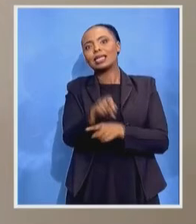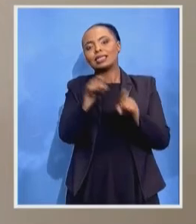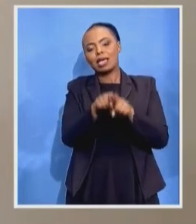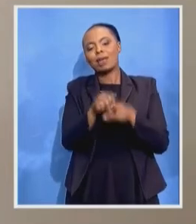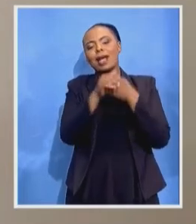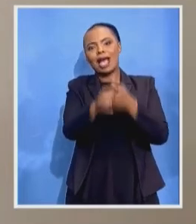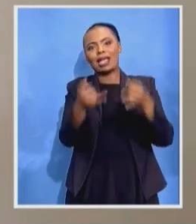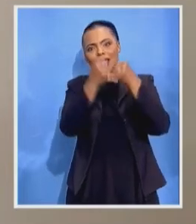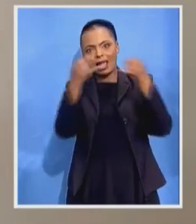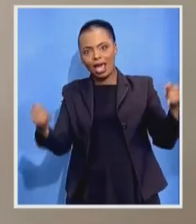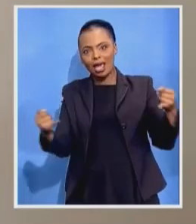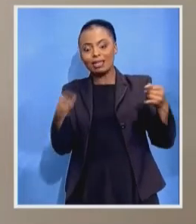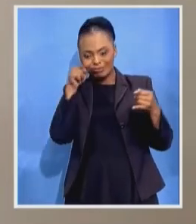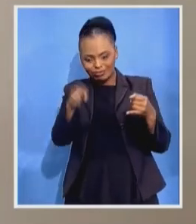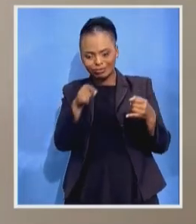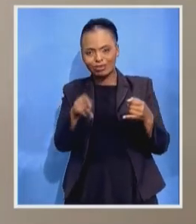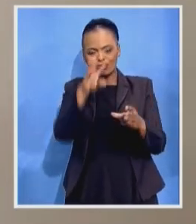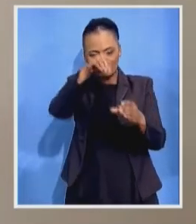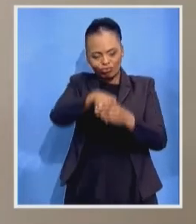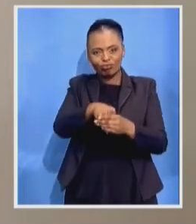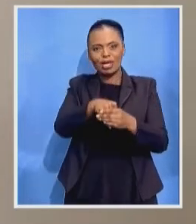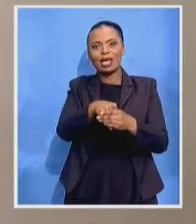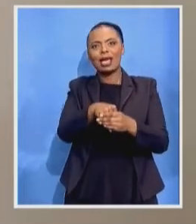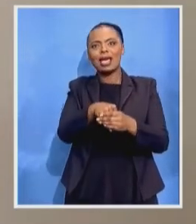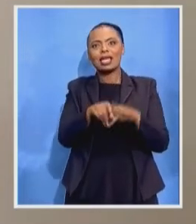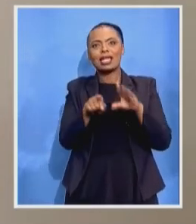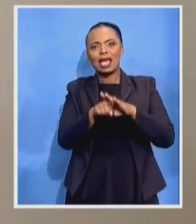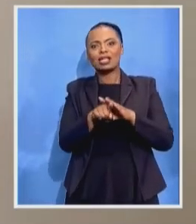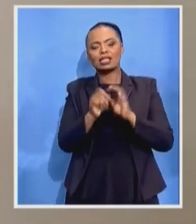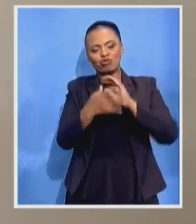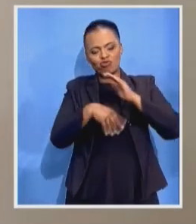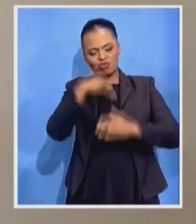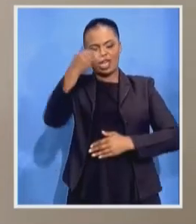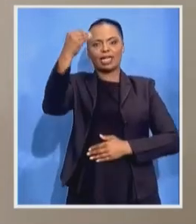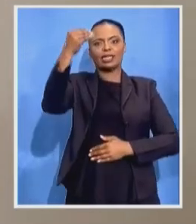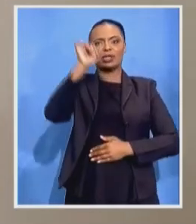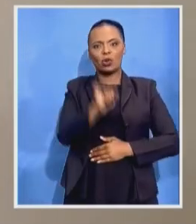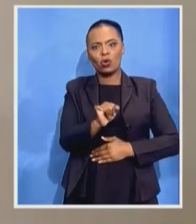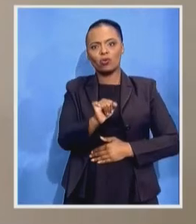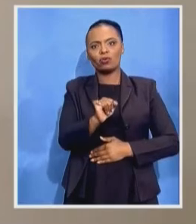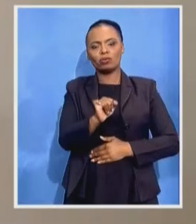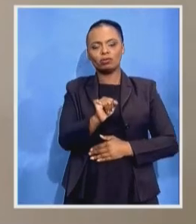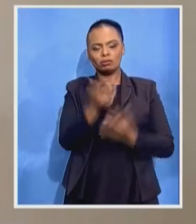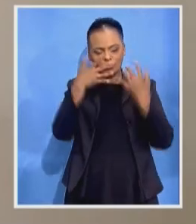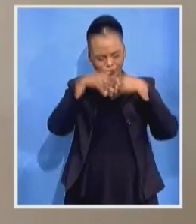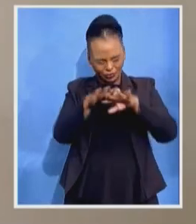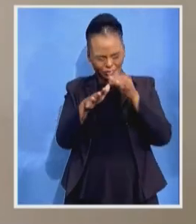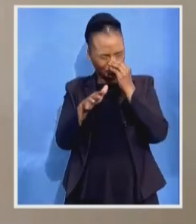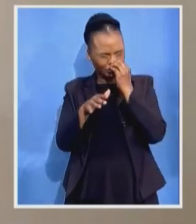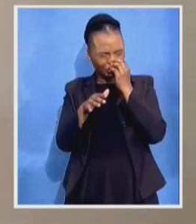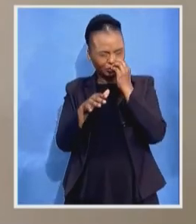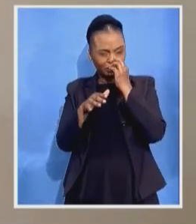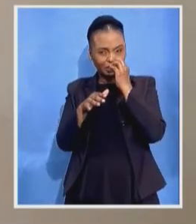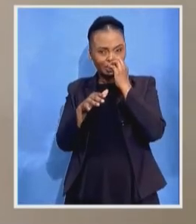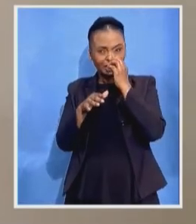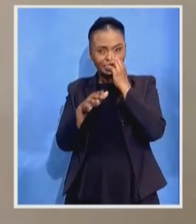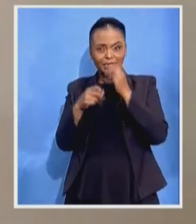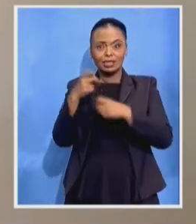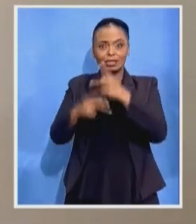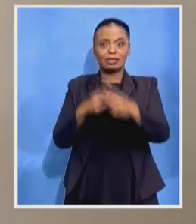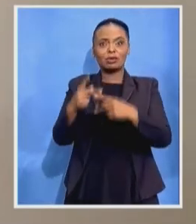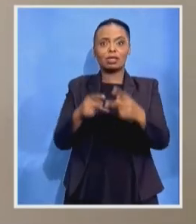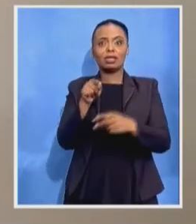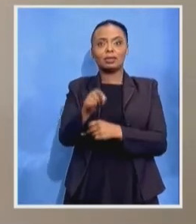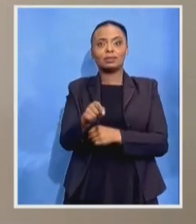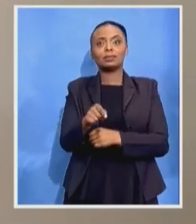spirit of the alliance reconfiguration processes. As per the SACP and COSATU joint statement, after